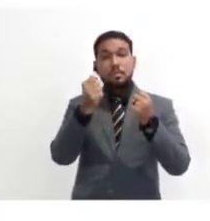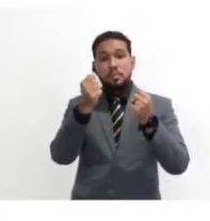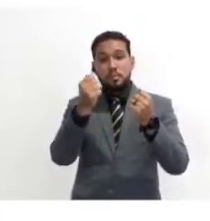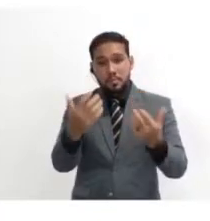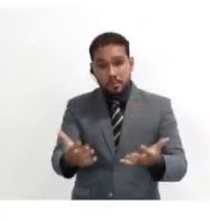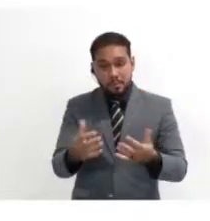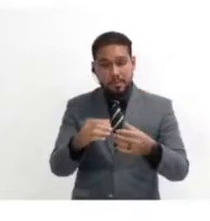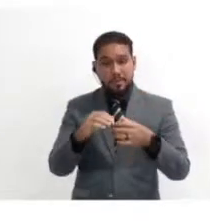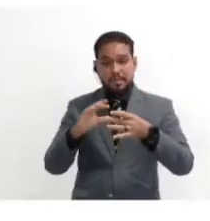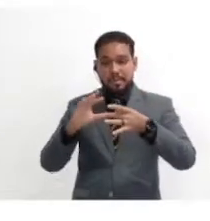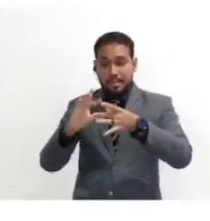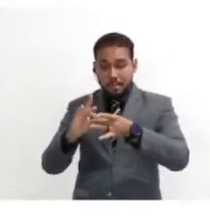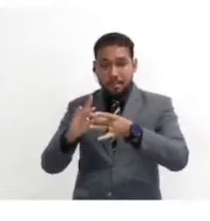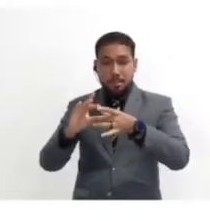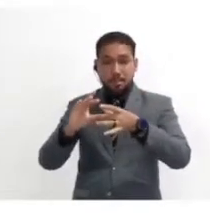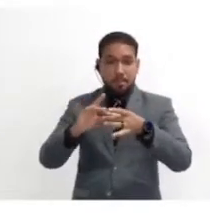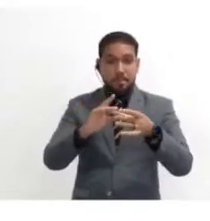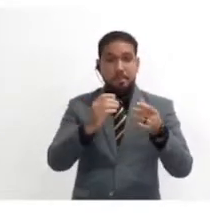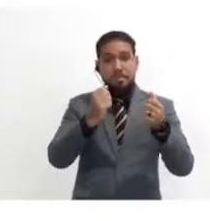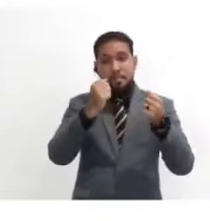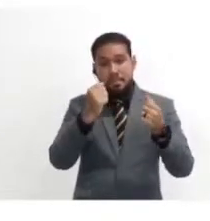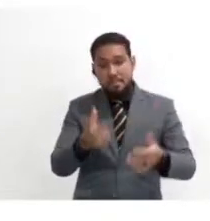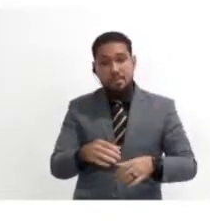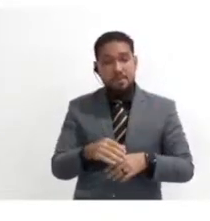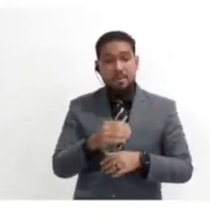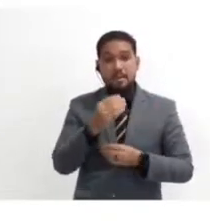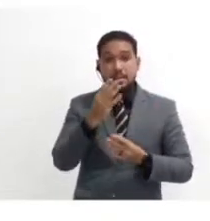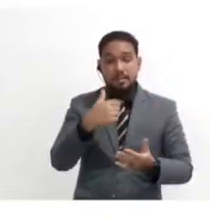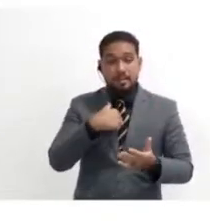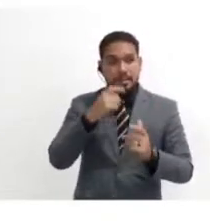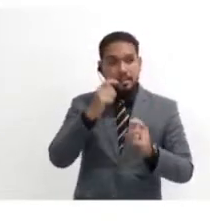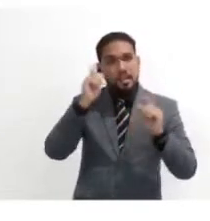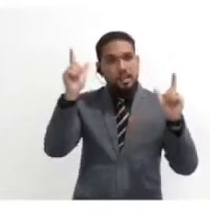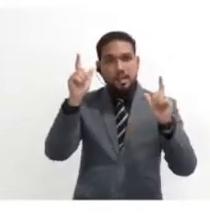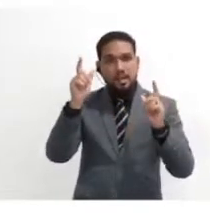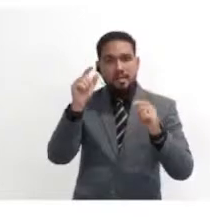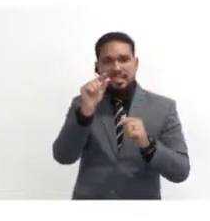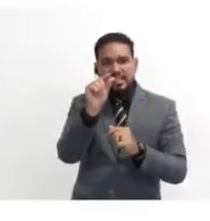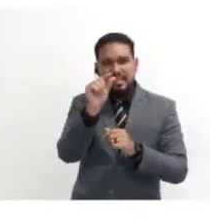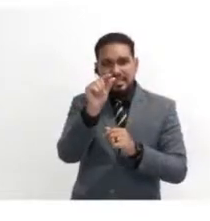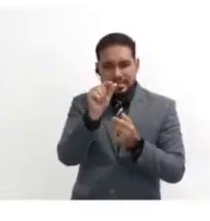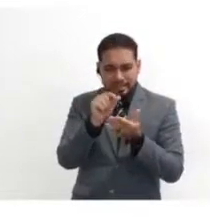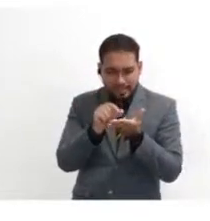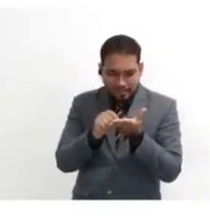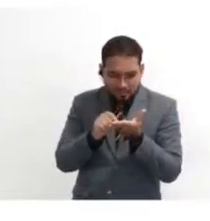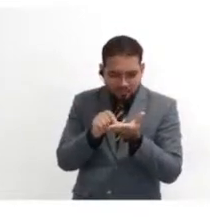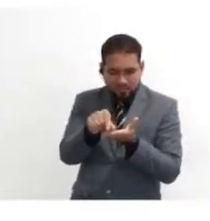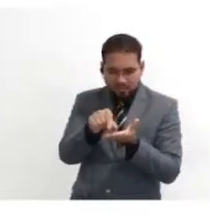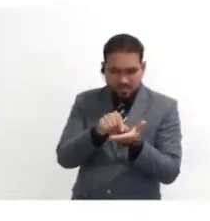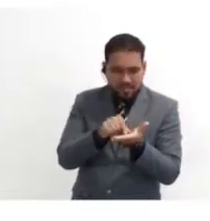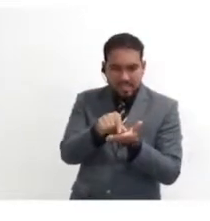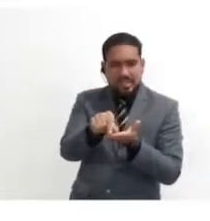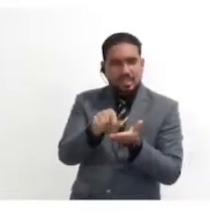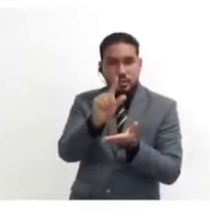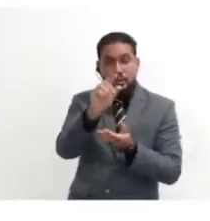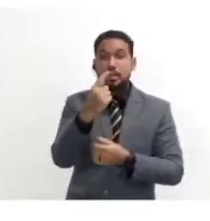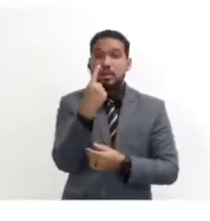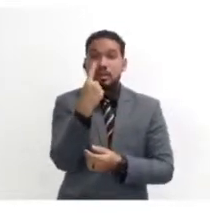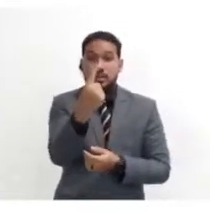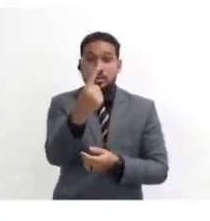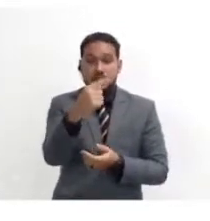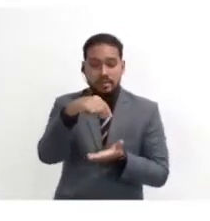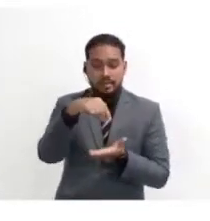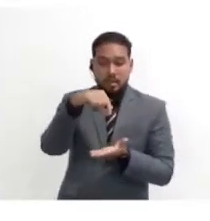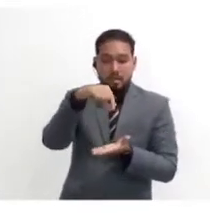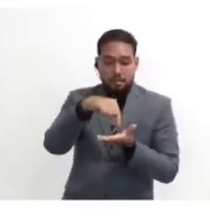started out, if we had a chip that had 1,000 interconnects on it, that was pretty dense. And